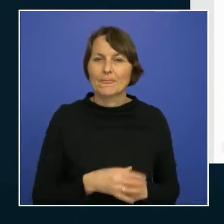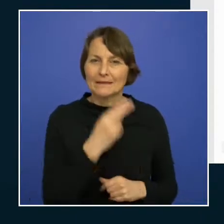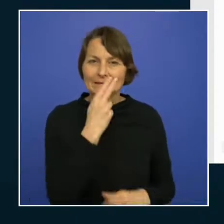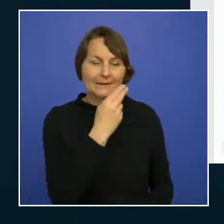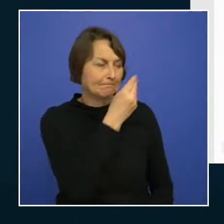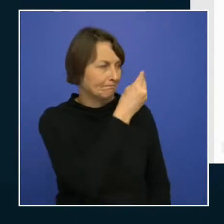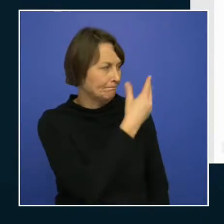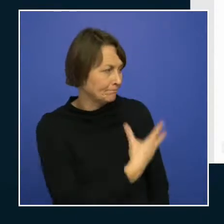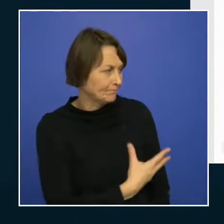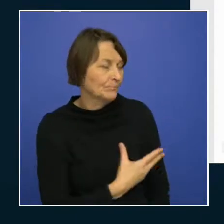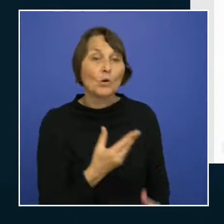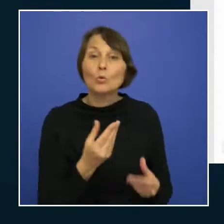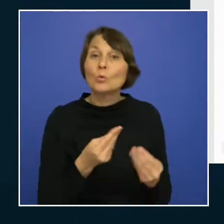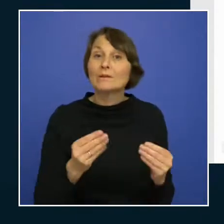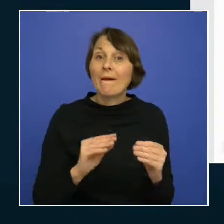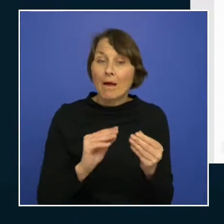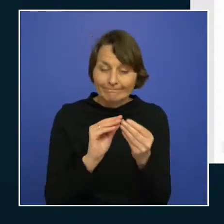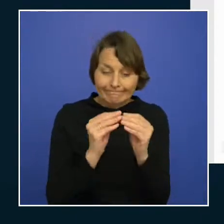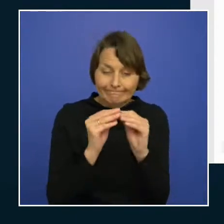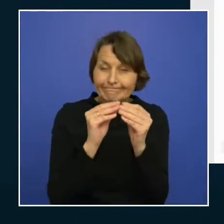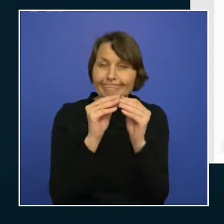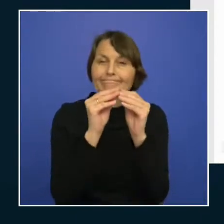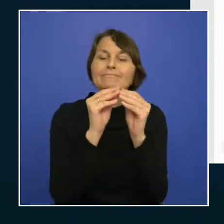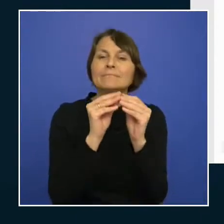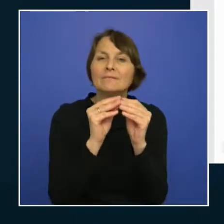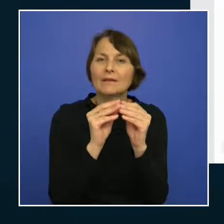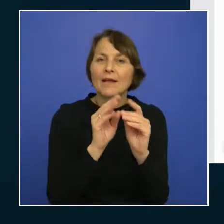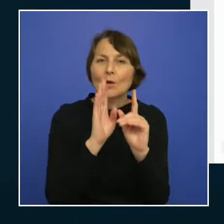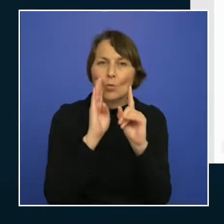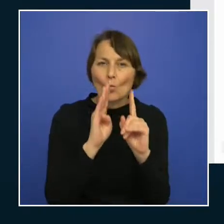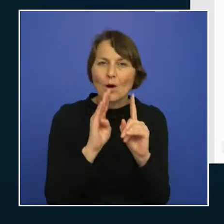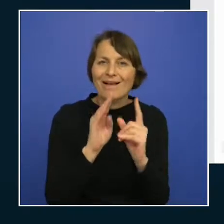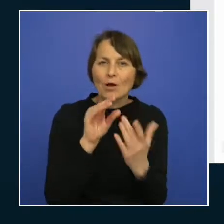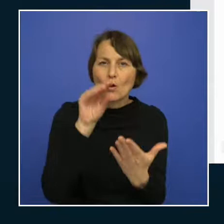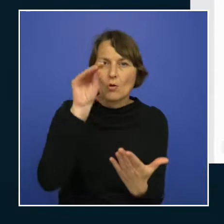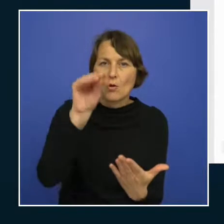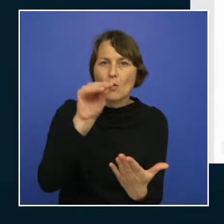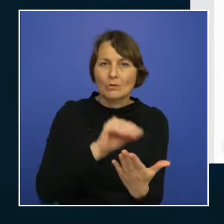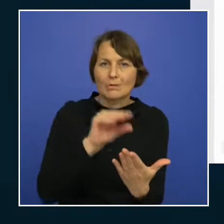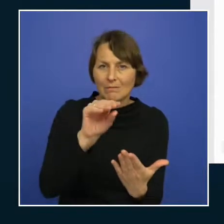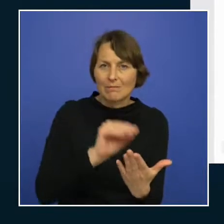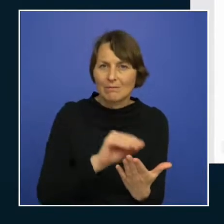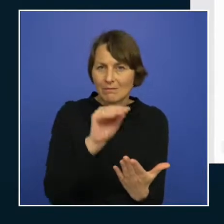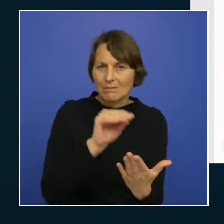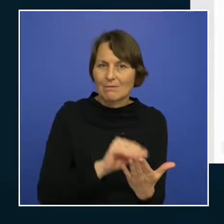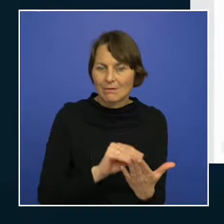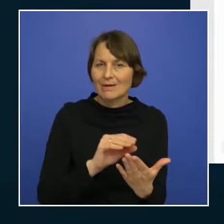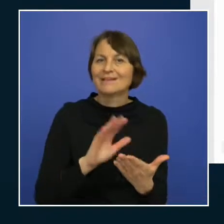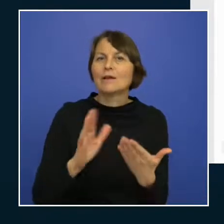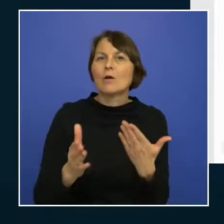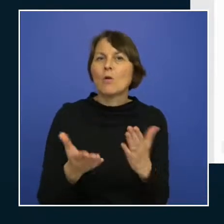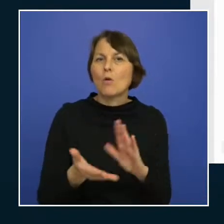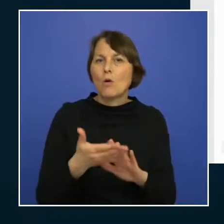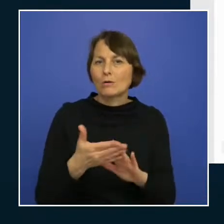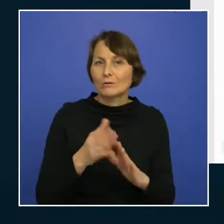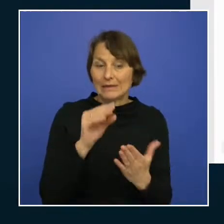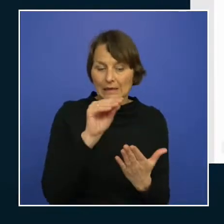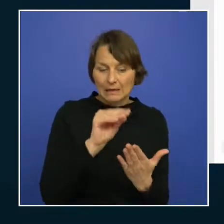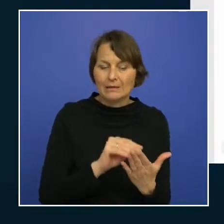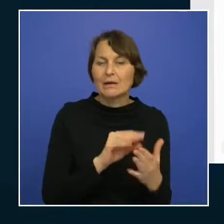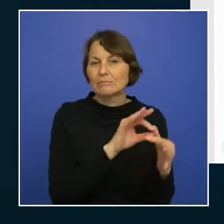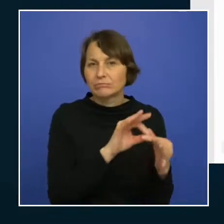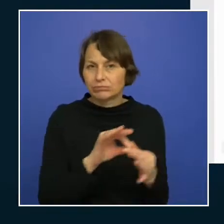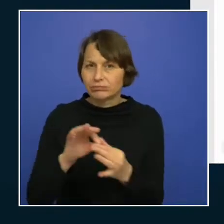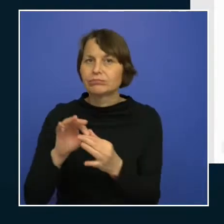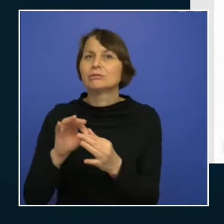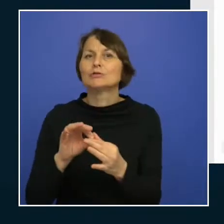are configured to log their audit data, the metrics, and their logs to the log analytics